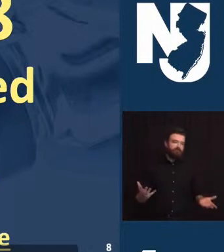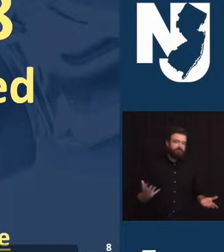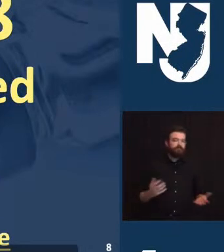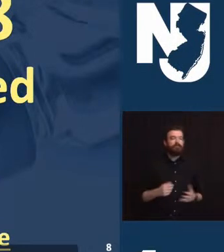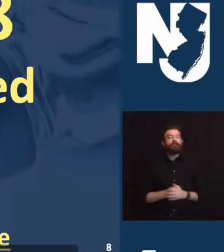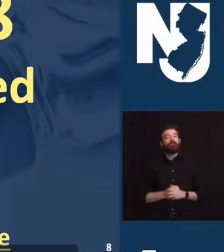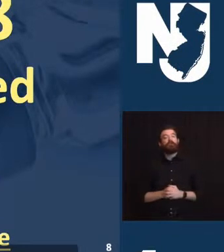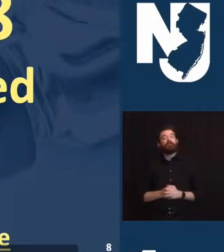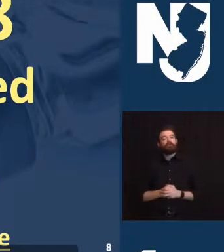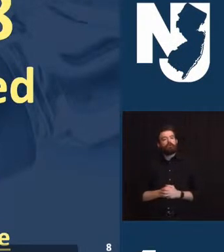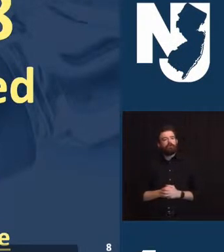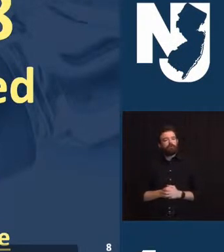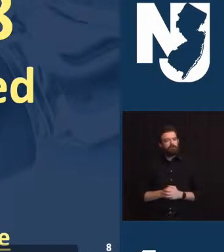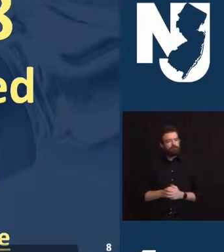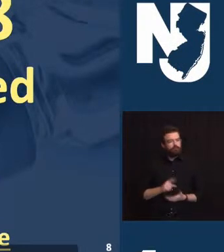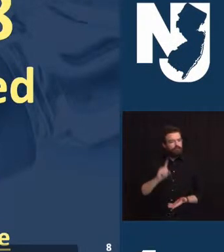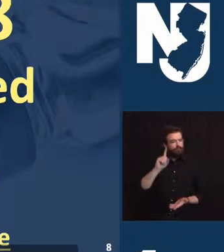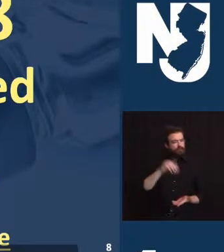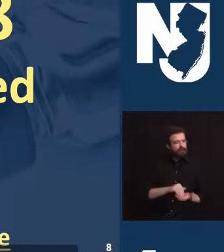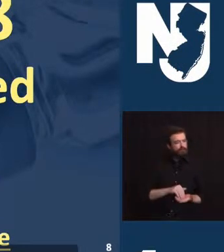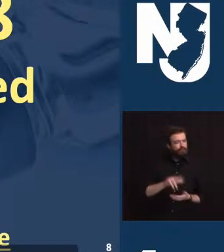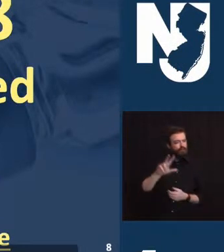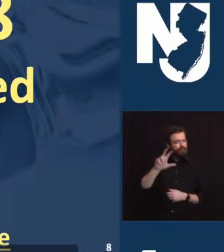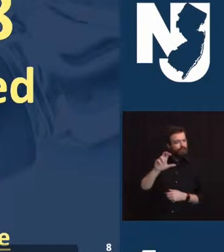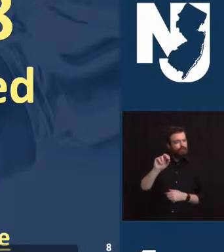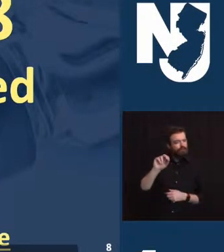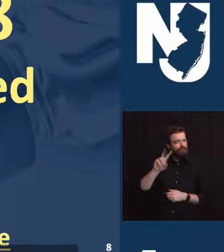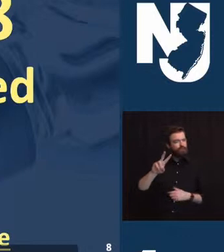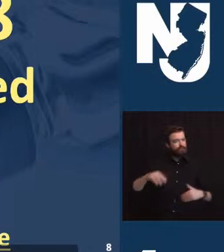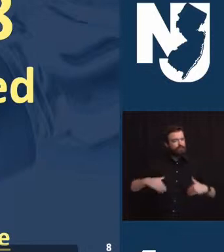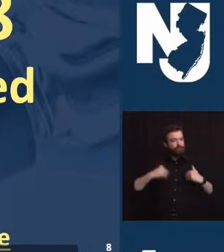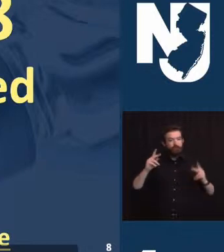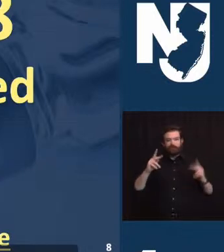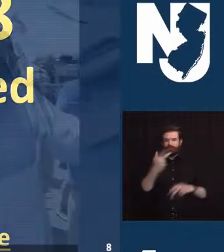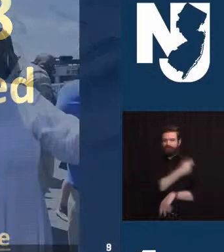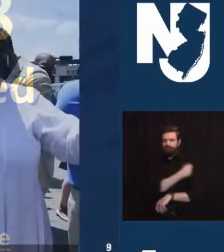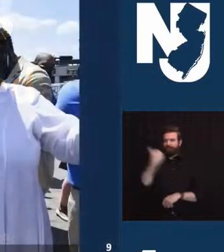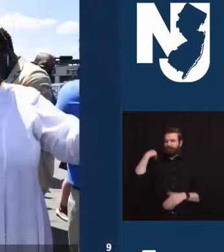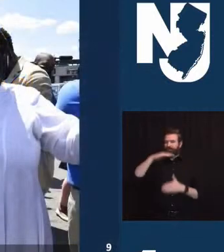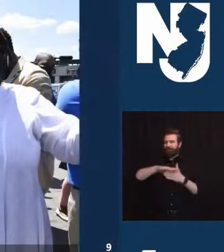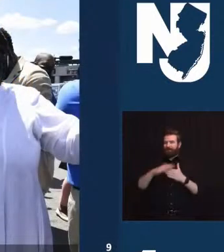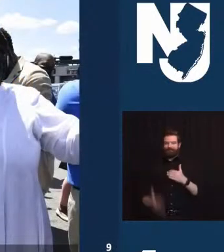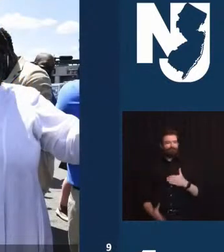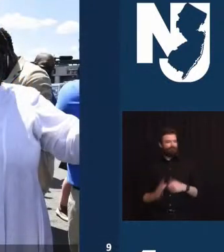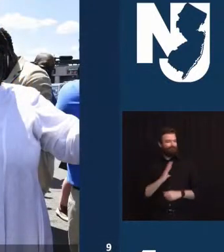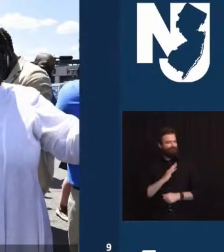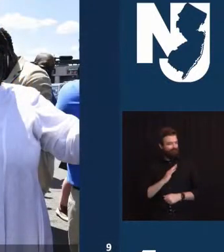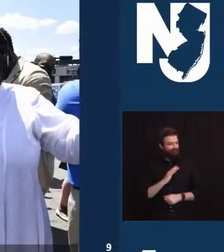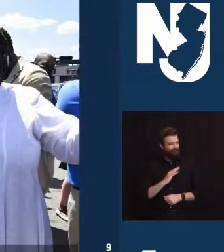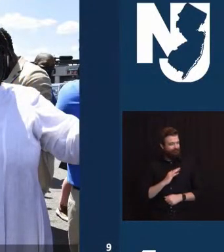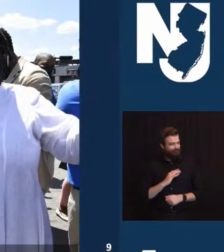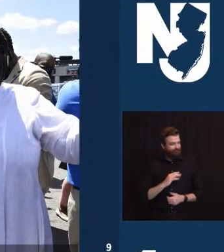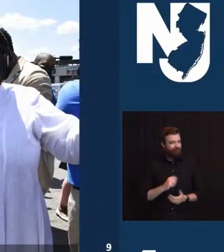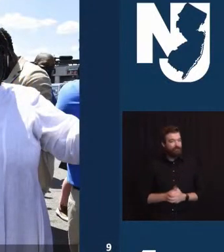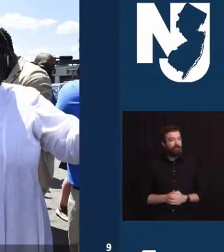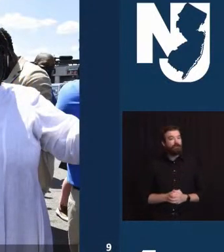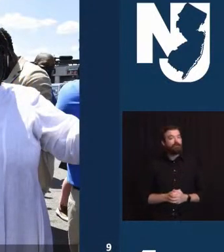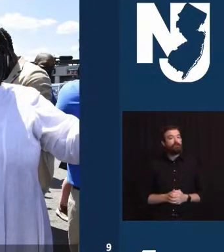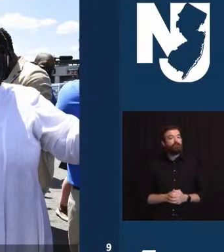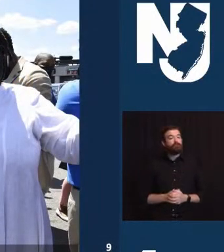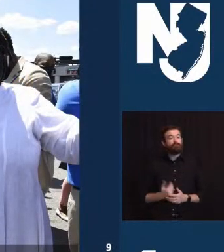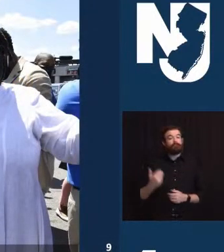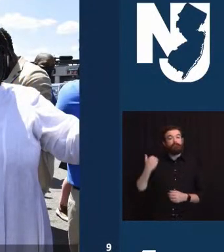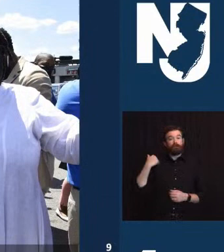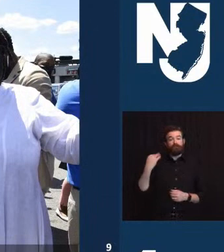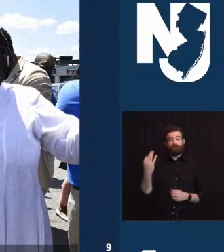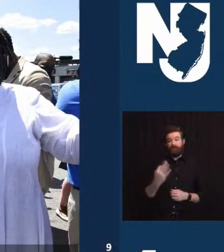15-year-olds were vaccinated. Friday, Judy and I were joined by Lieutenant Governor Sheila Oliver, First